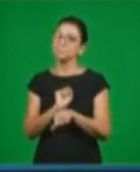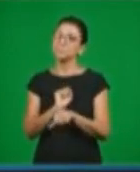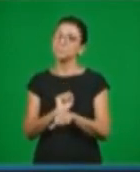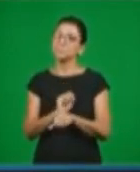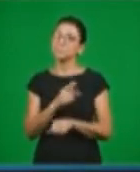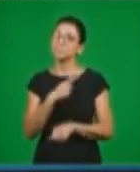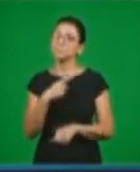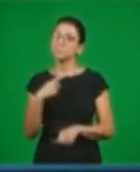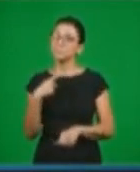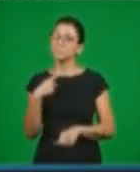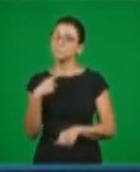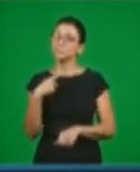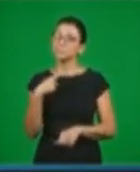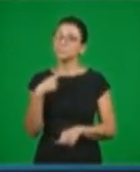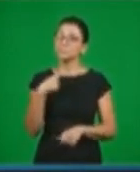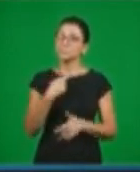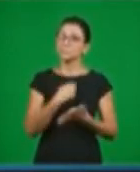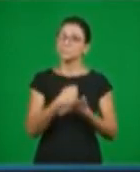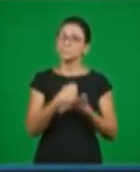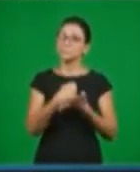pastor of the church,